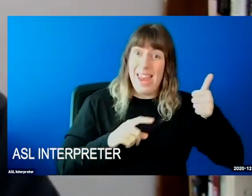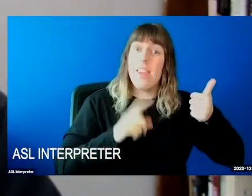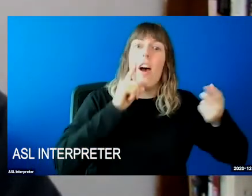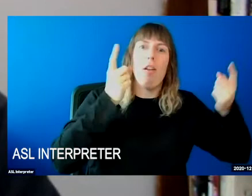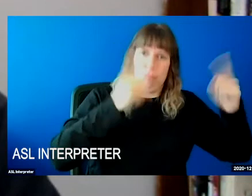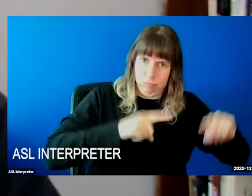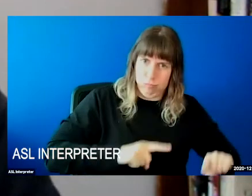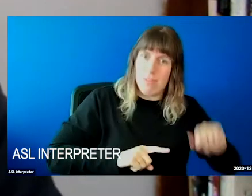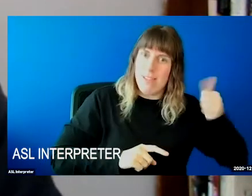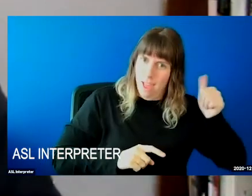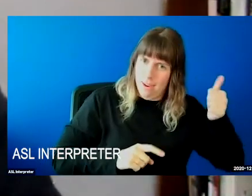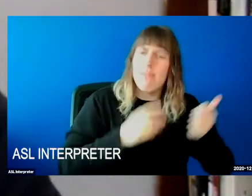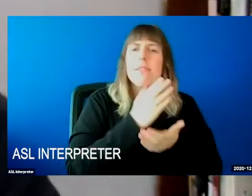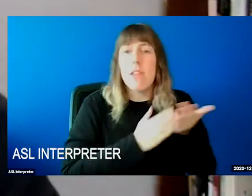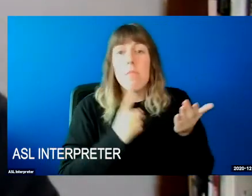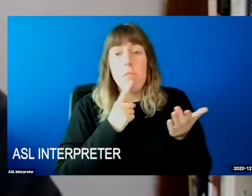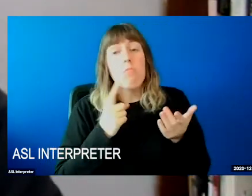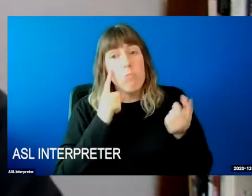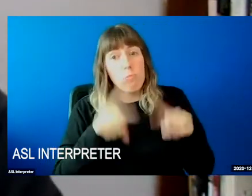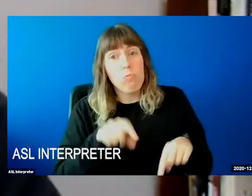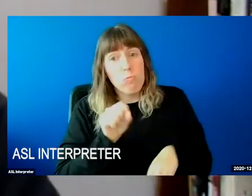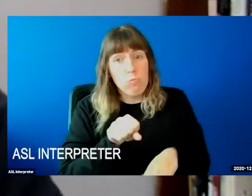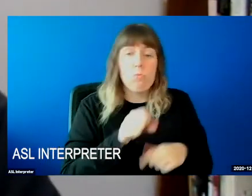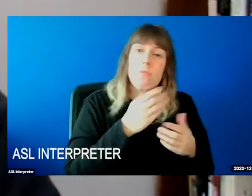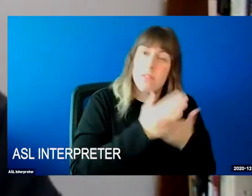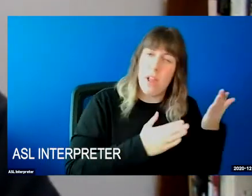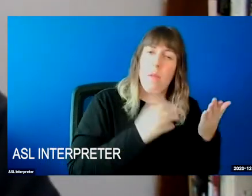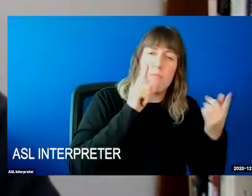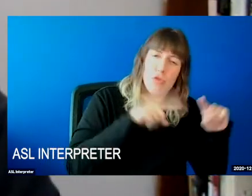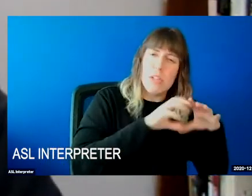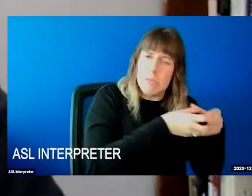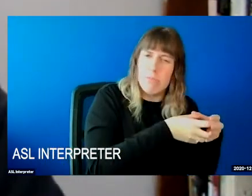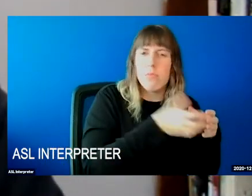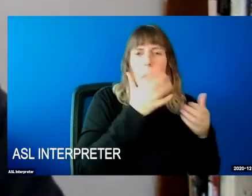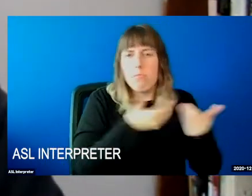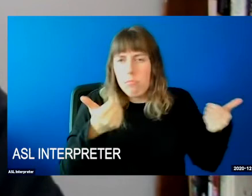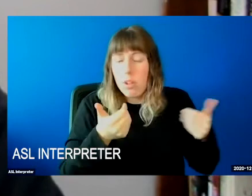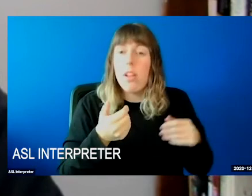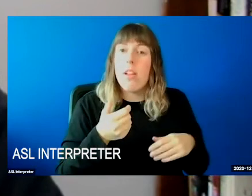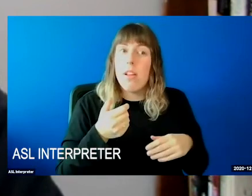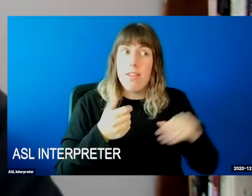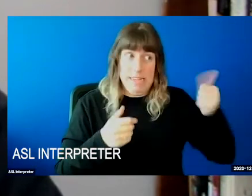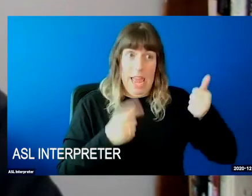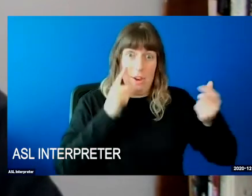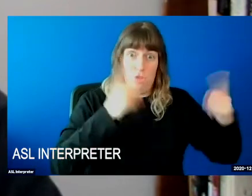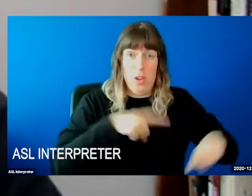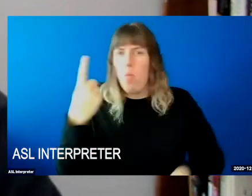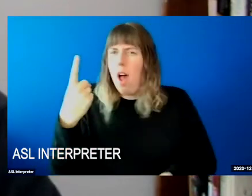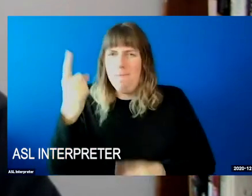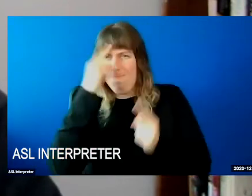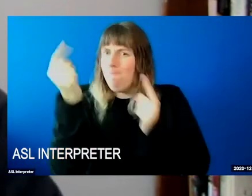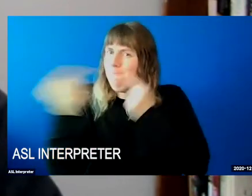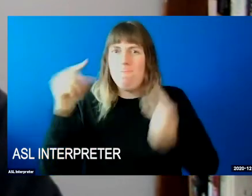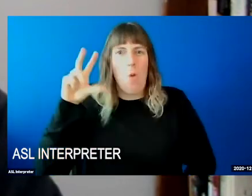do, sometimes together, sometimes separately. Anyhow, they knew what each other was doing. And I thought that was so